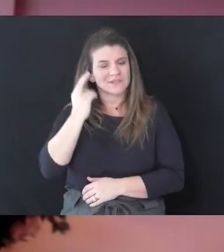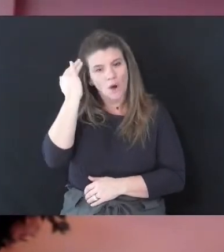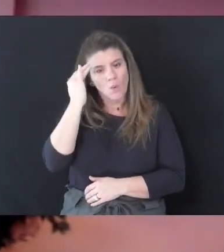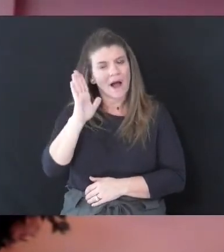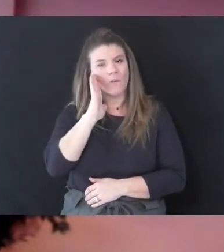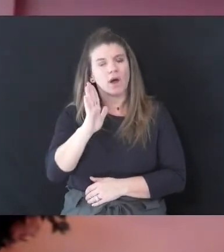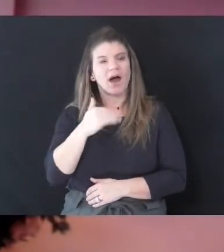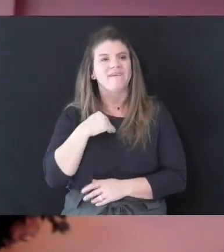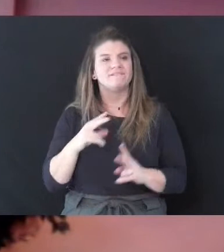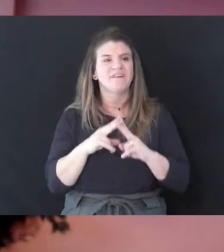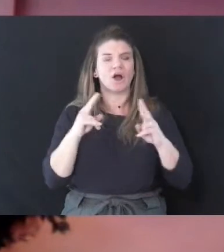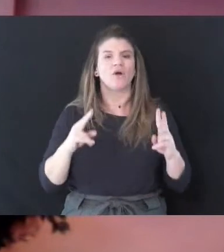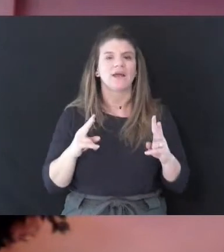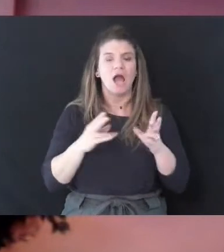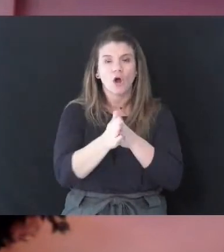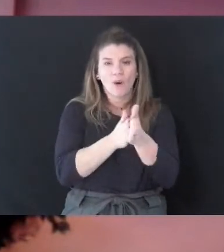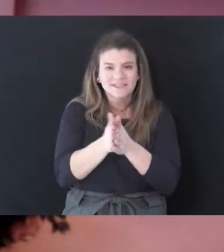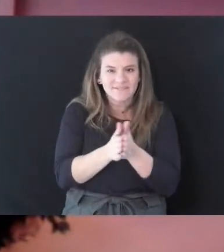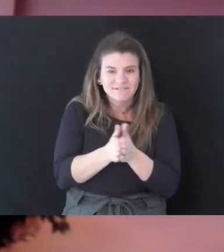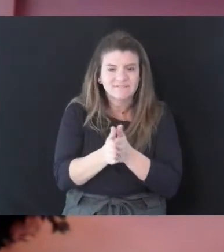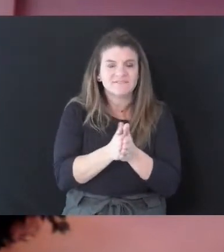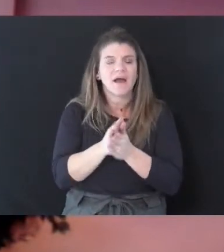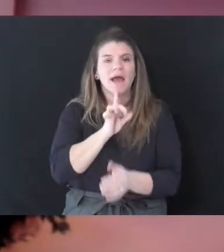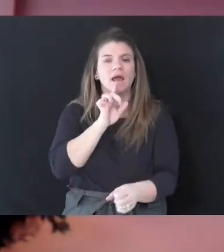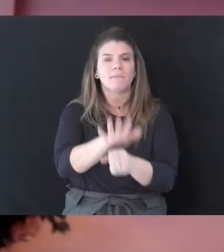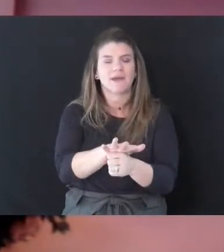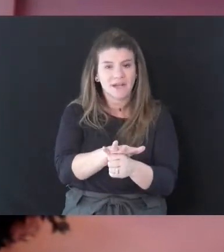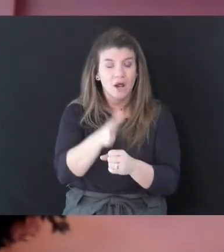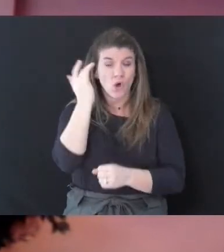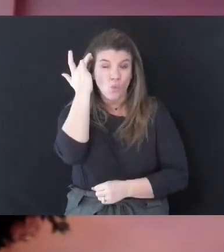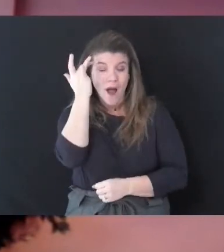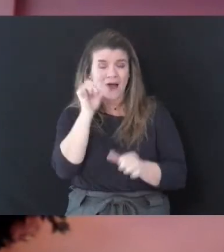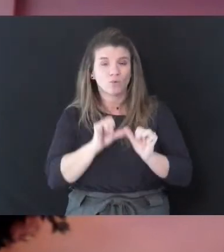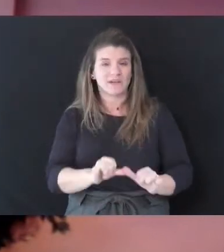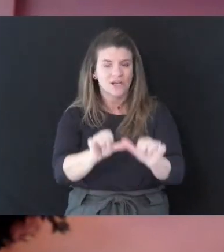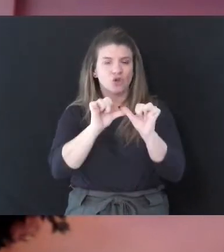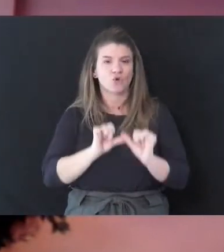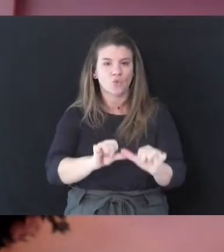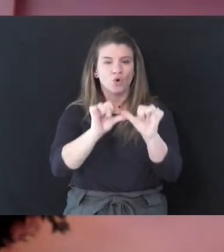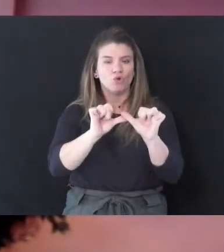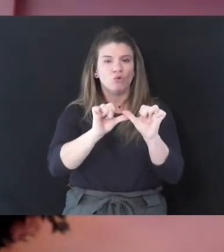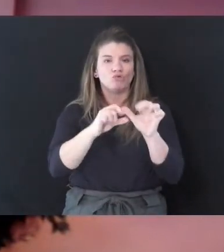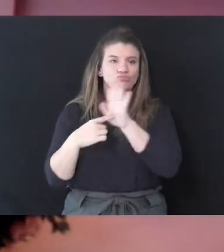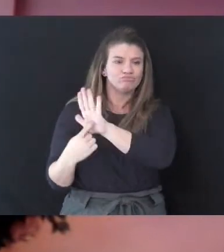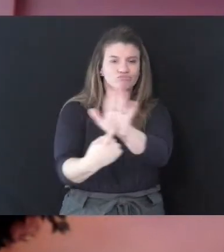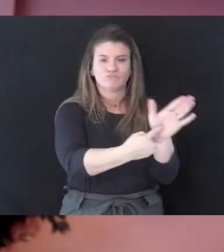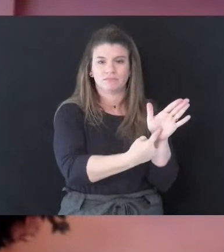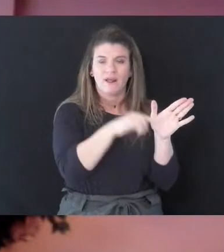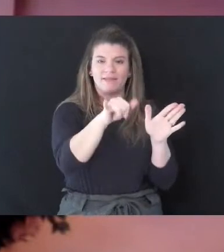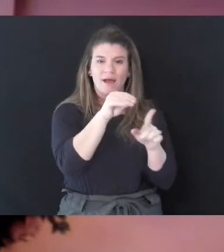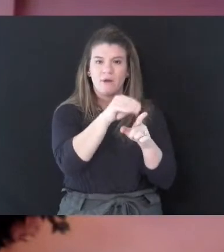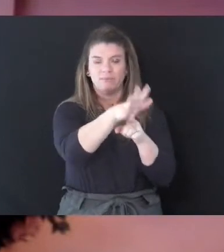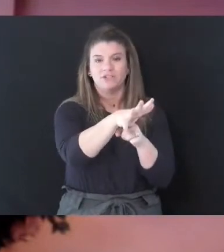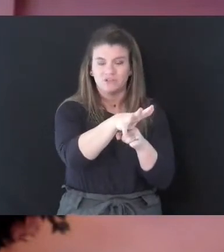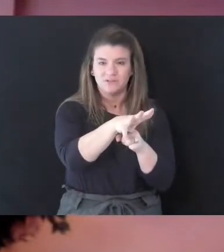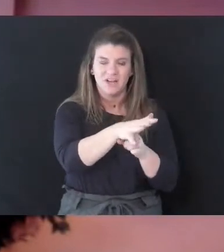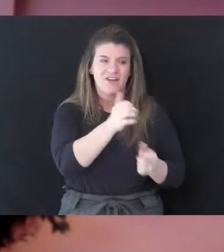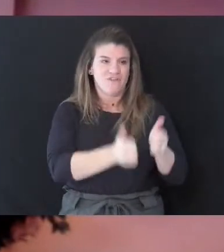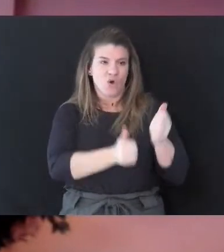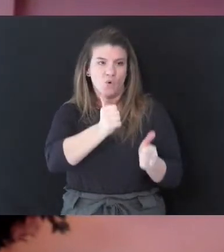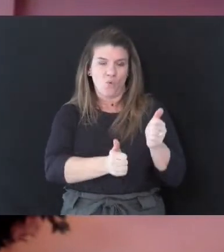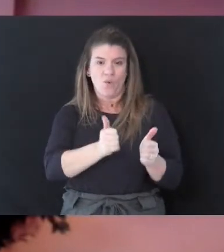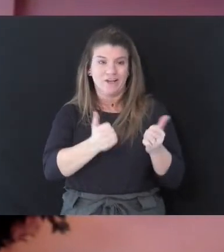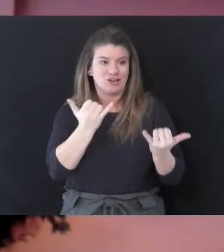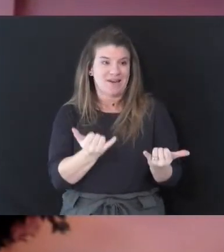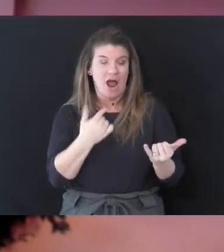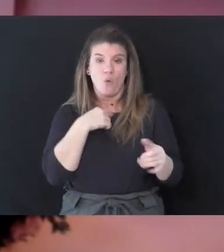would be very aggressive and committed to continue to immunize this population, of which we've immunized